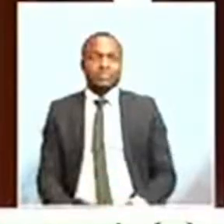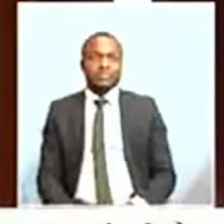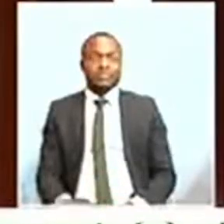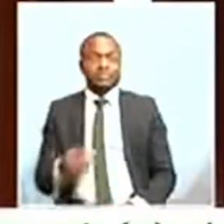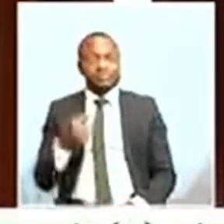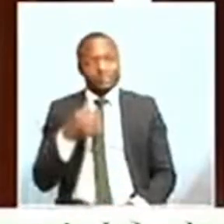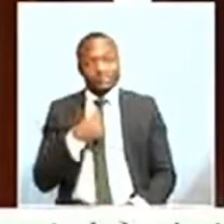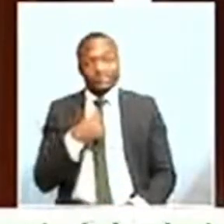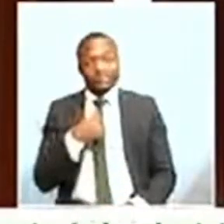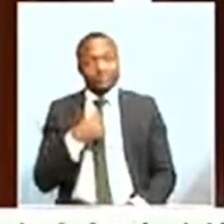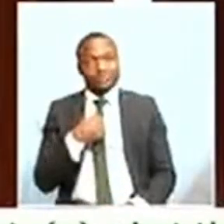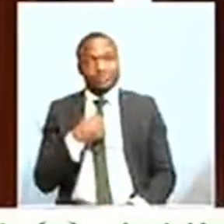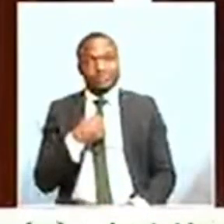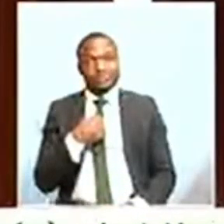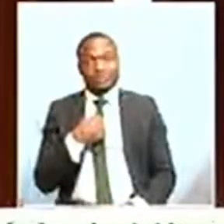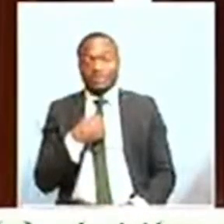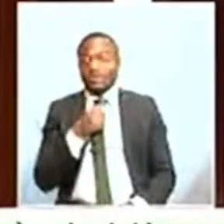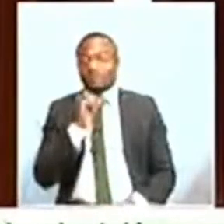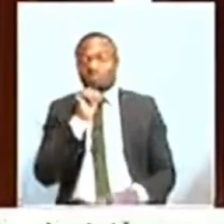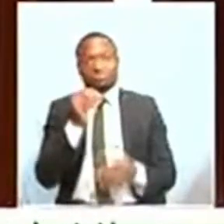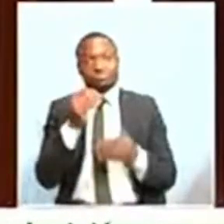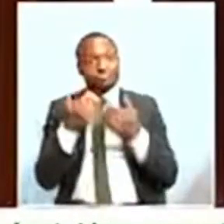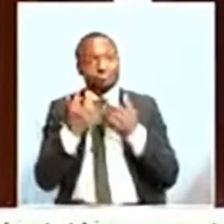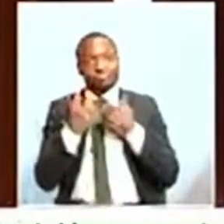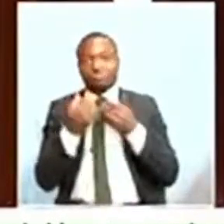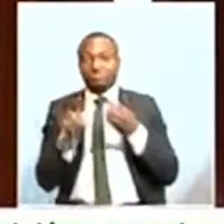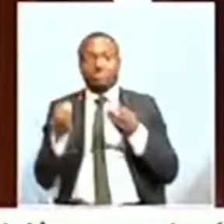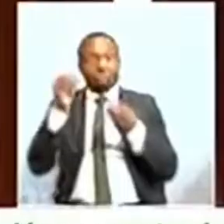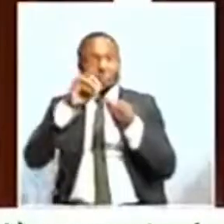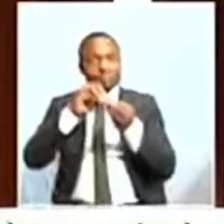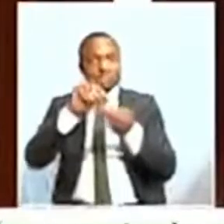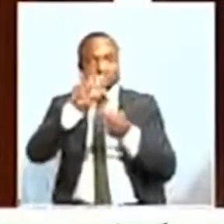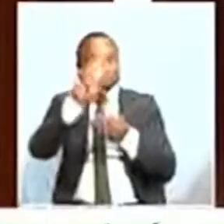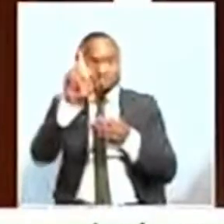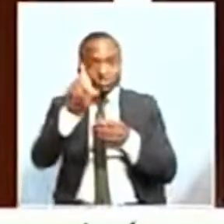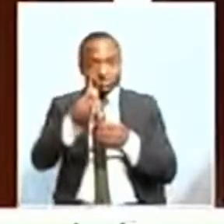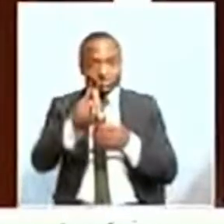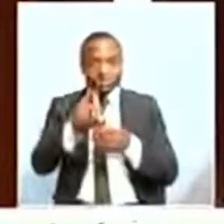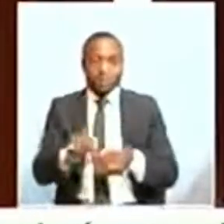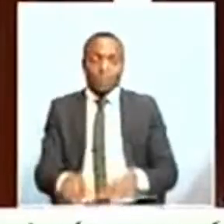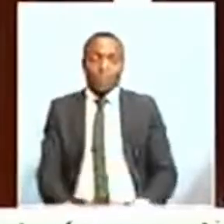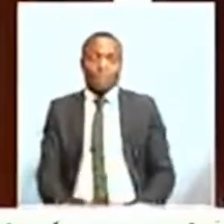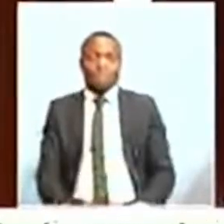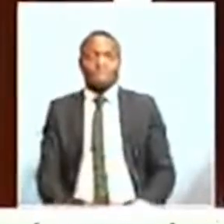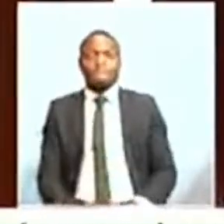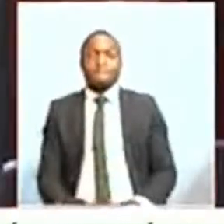for me, I have no supplementary question.